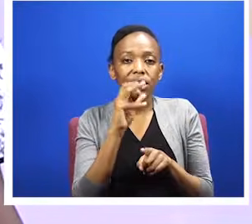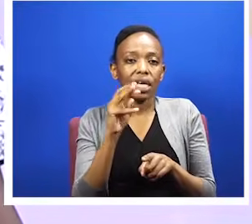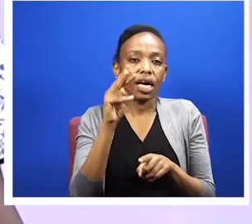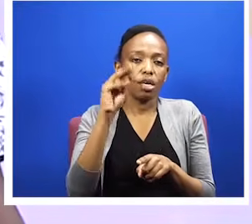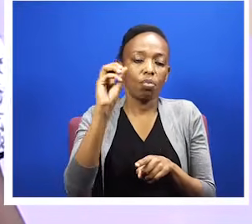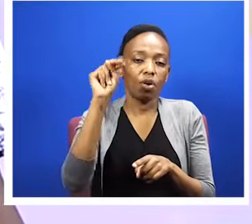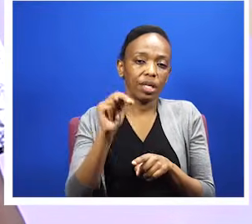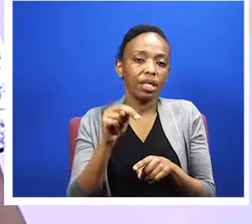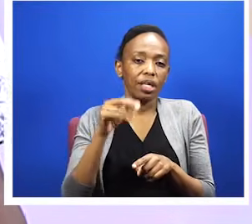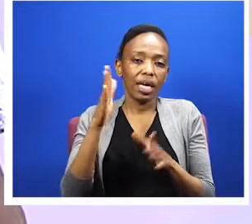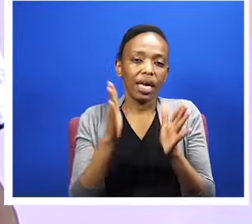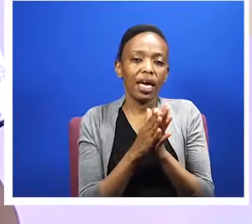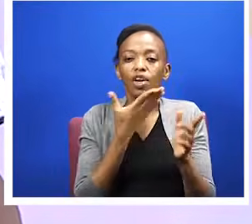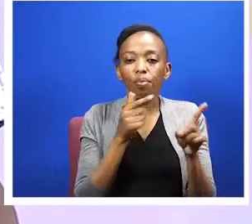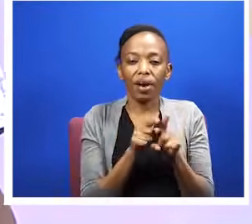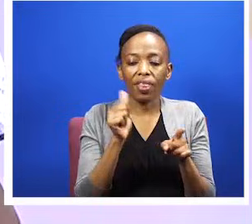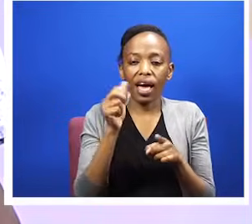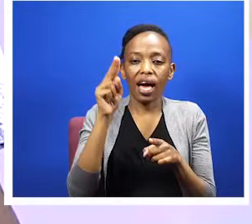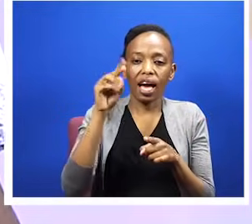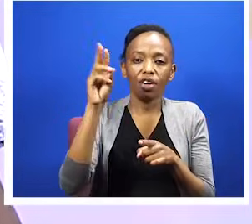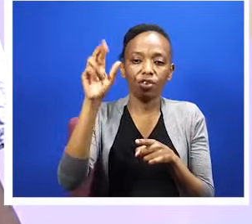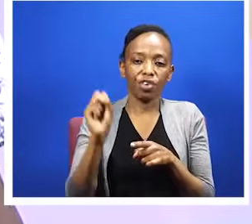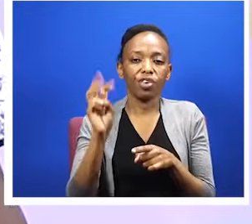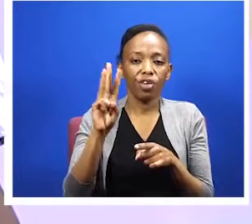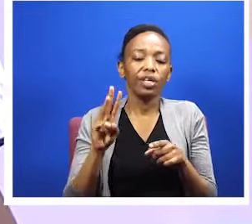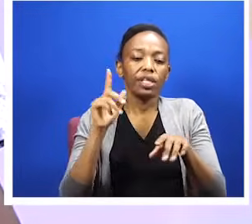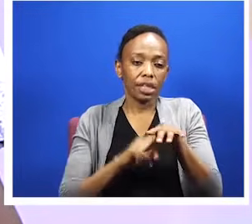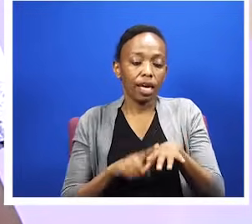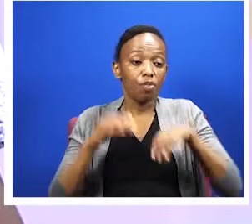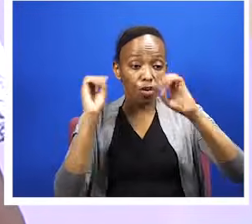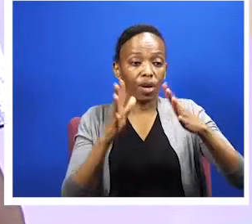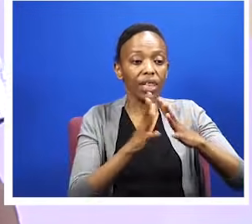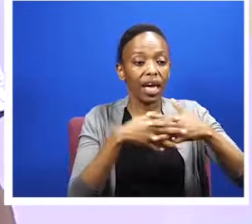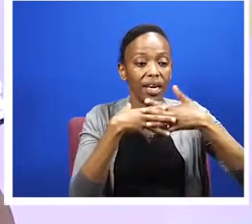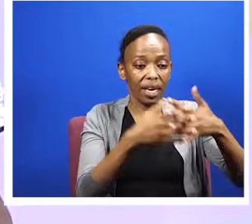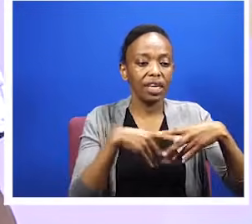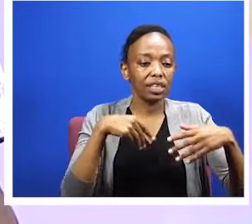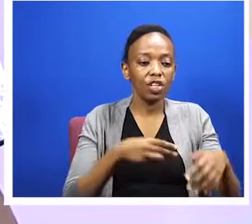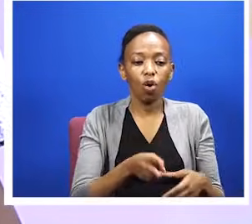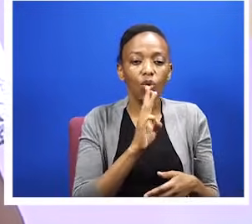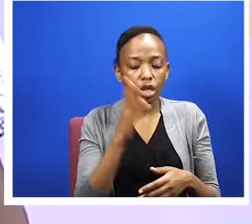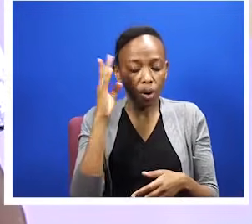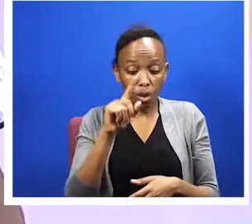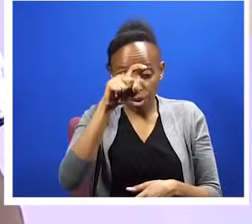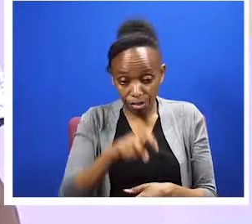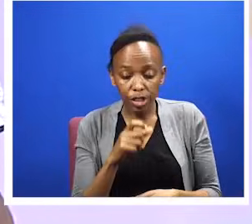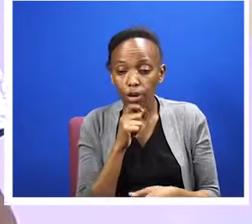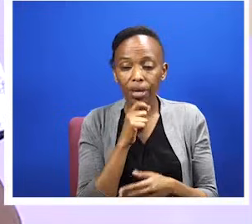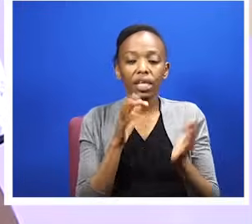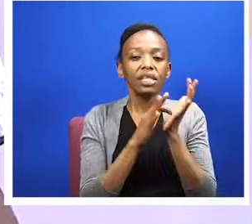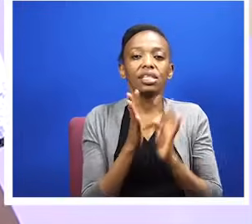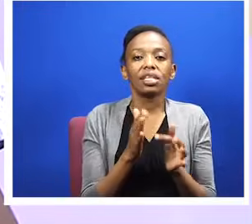and his brother Andrew, as they were throwing their nets into the water because they were fishermen. Jesus called to